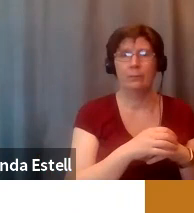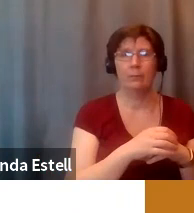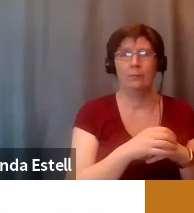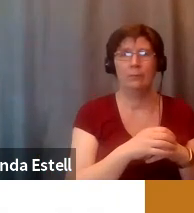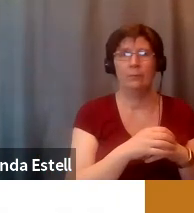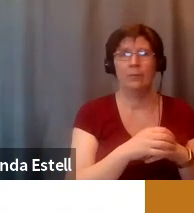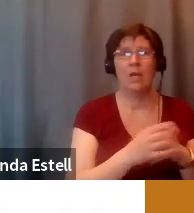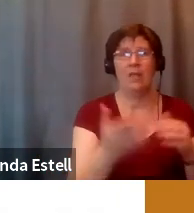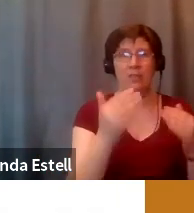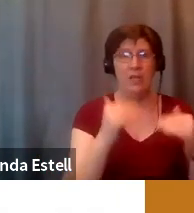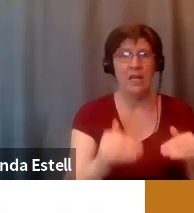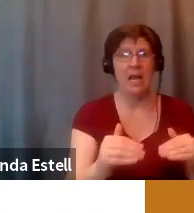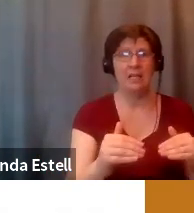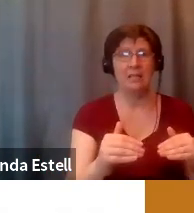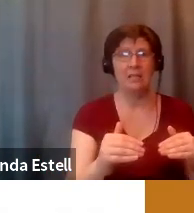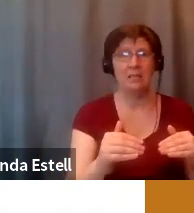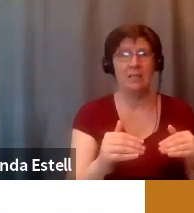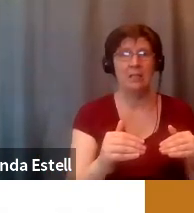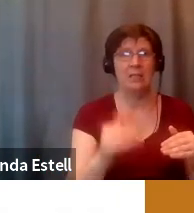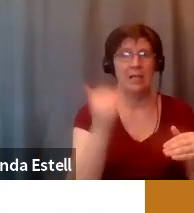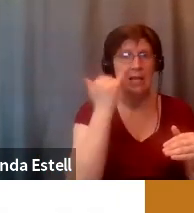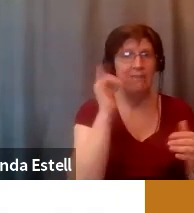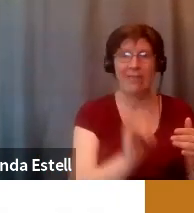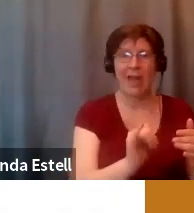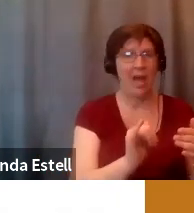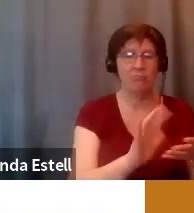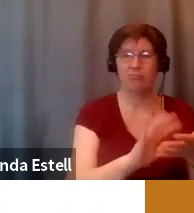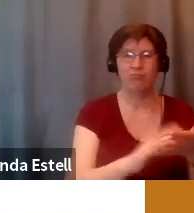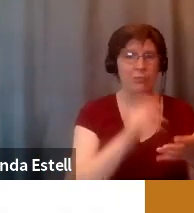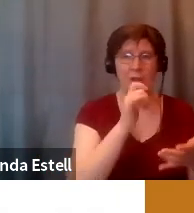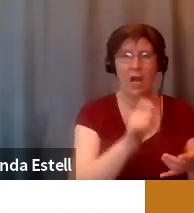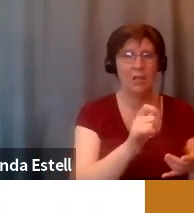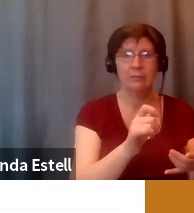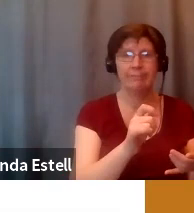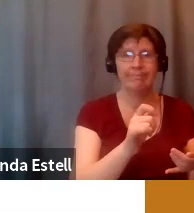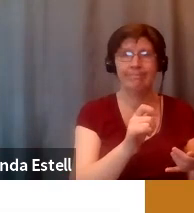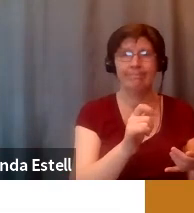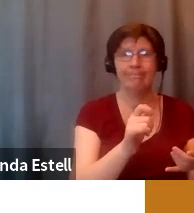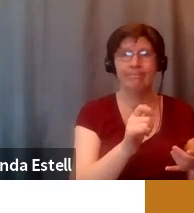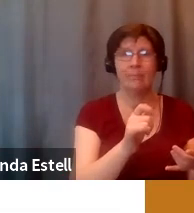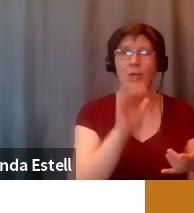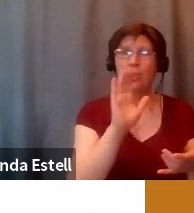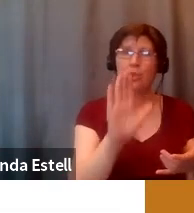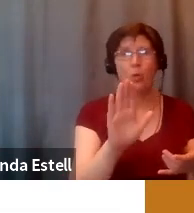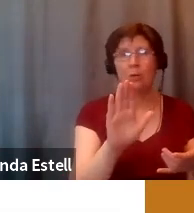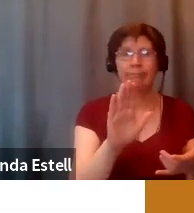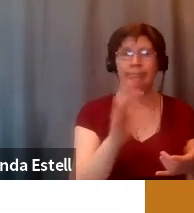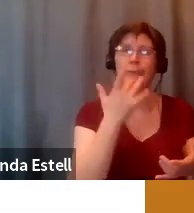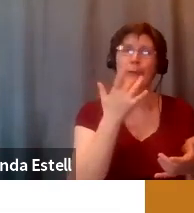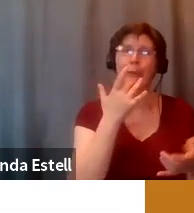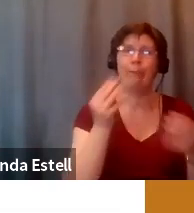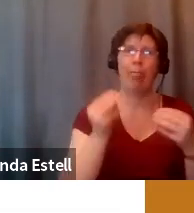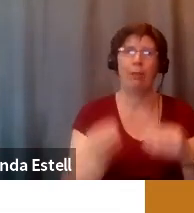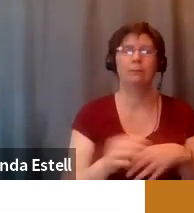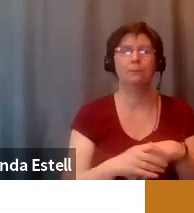The next way, if that device is not your cup of tea,